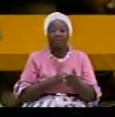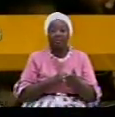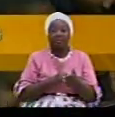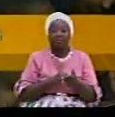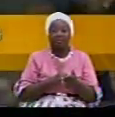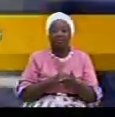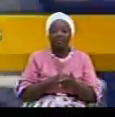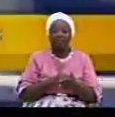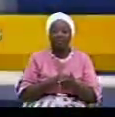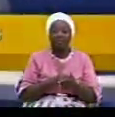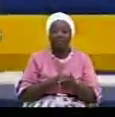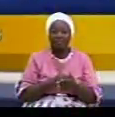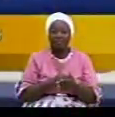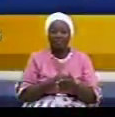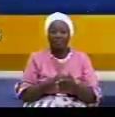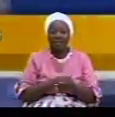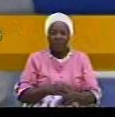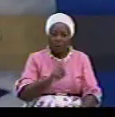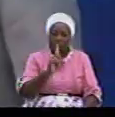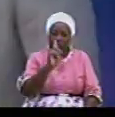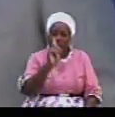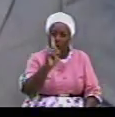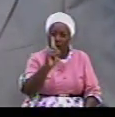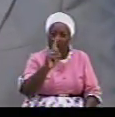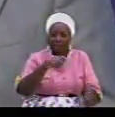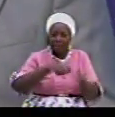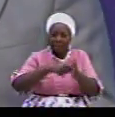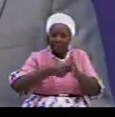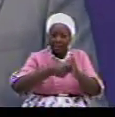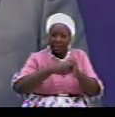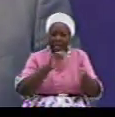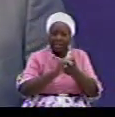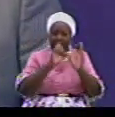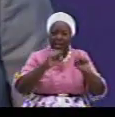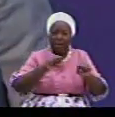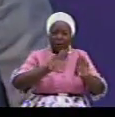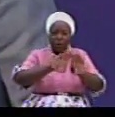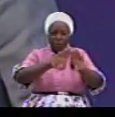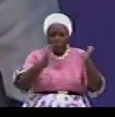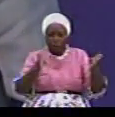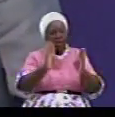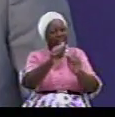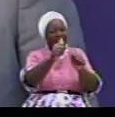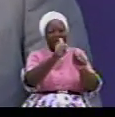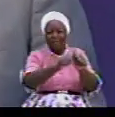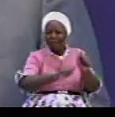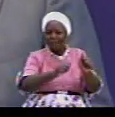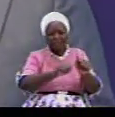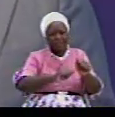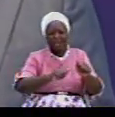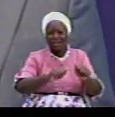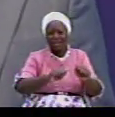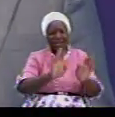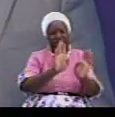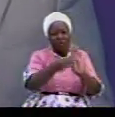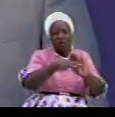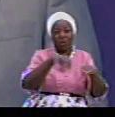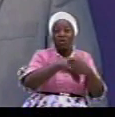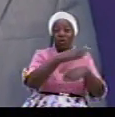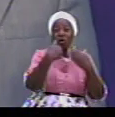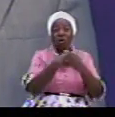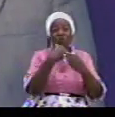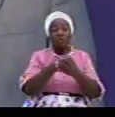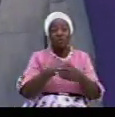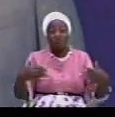One key that can open every door in all the rooms of that